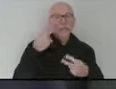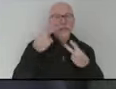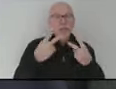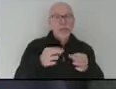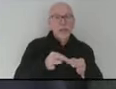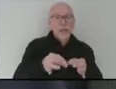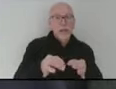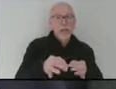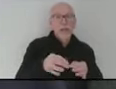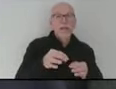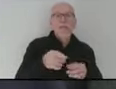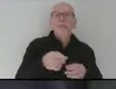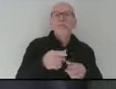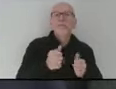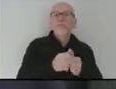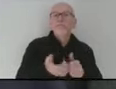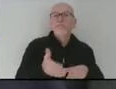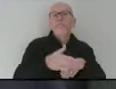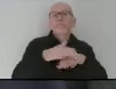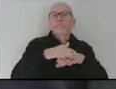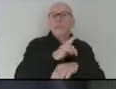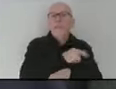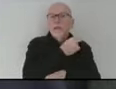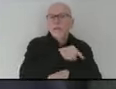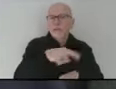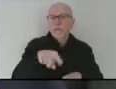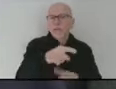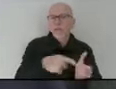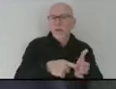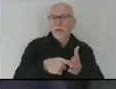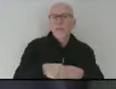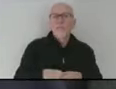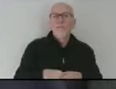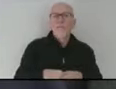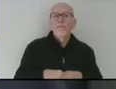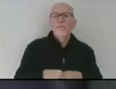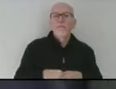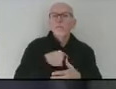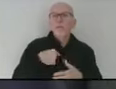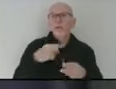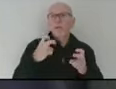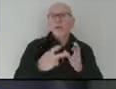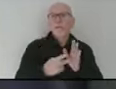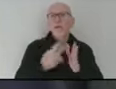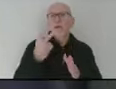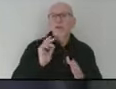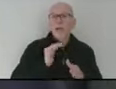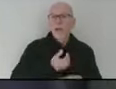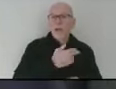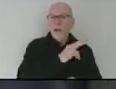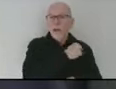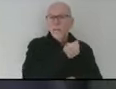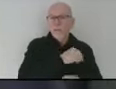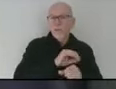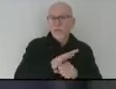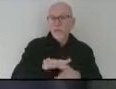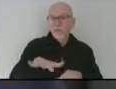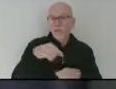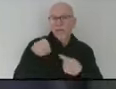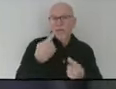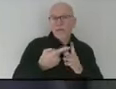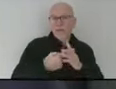the increased number of hospitalizations that are required. We've more than doubled our COVID hospitalizations since the beginning